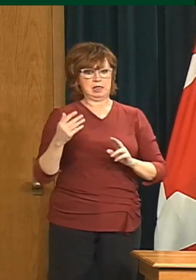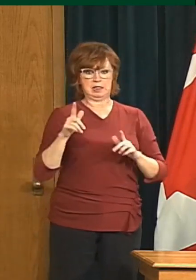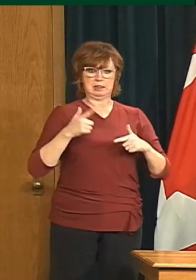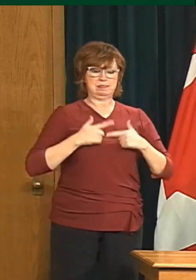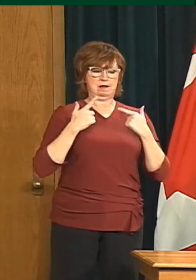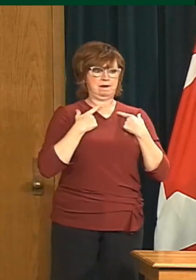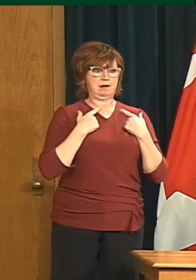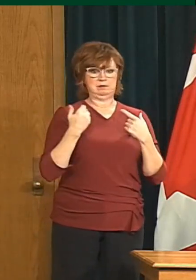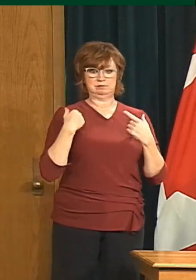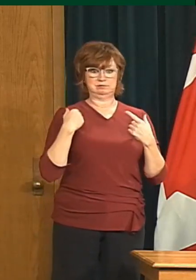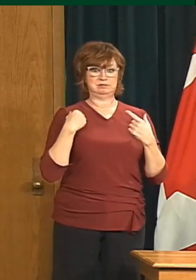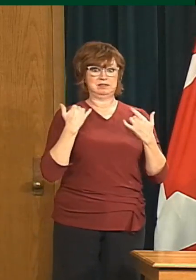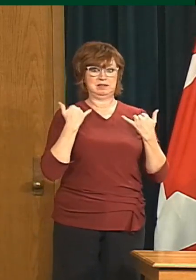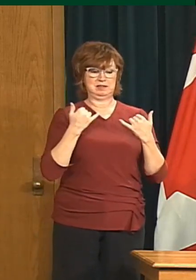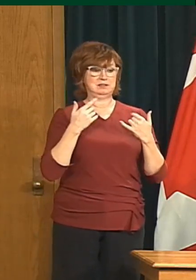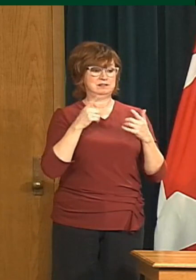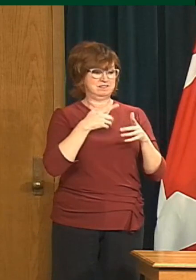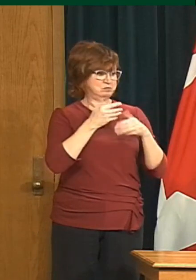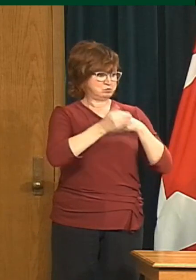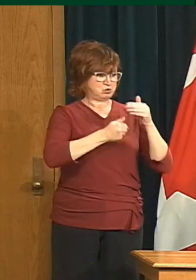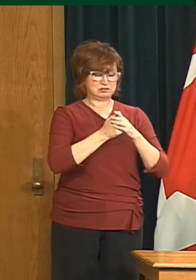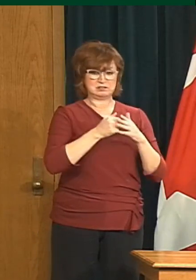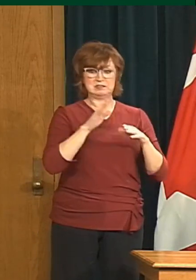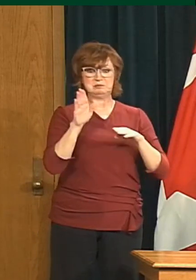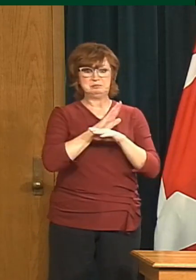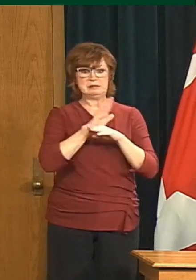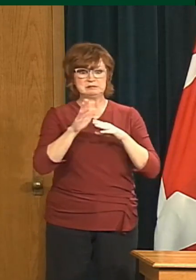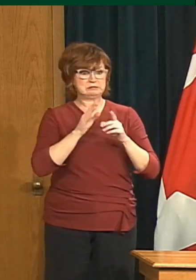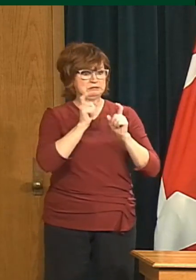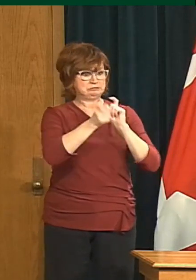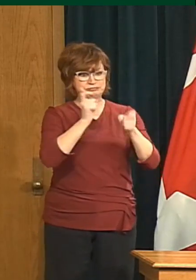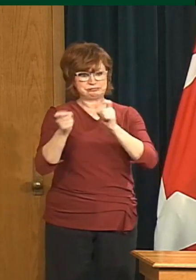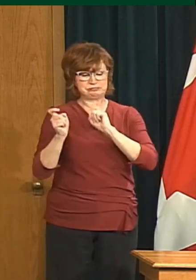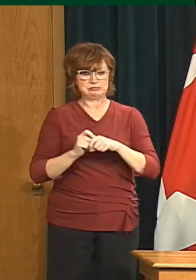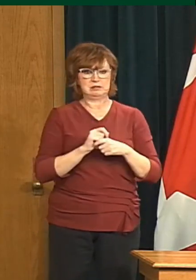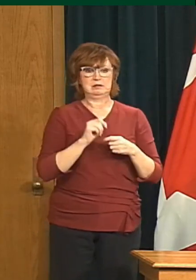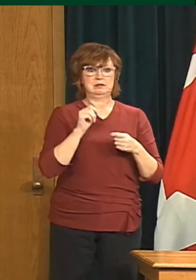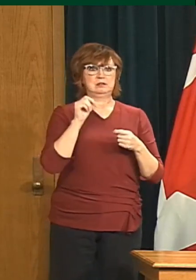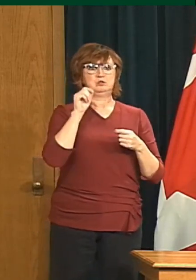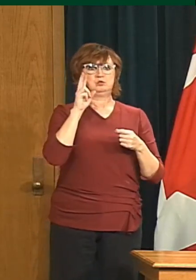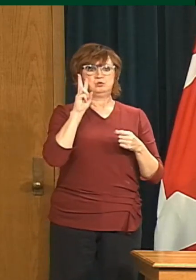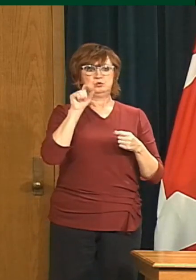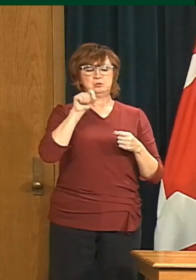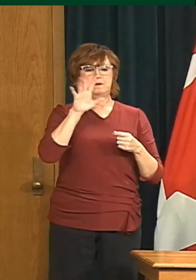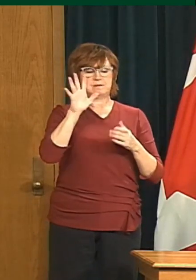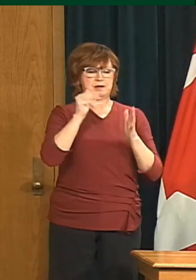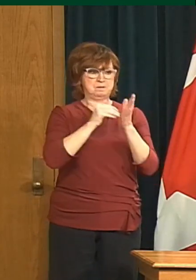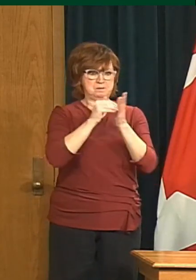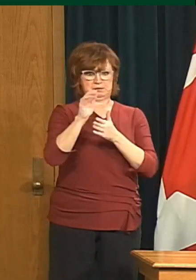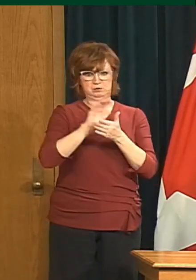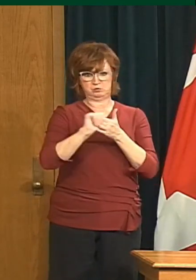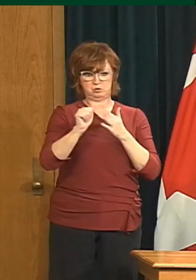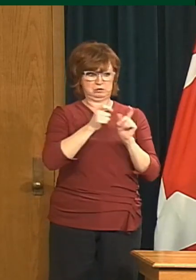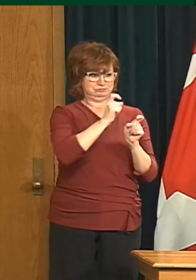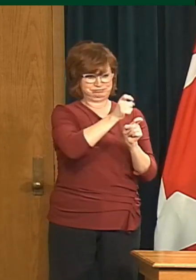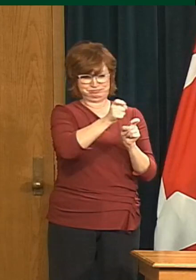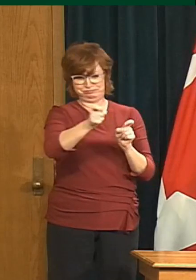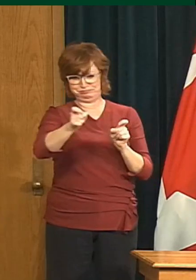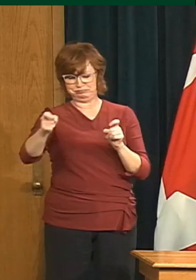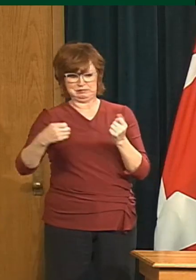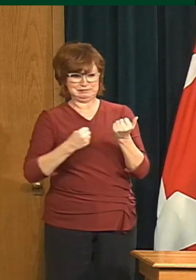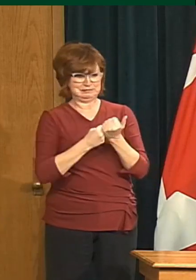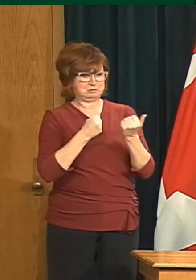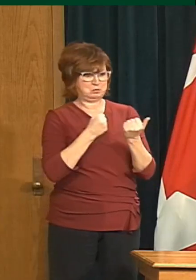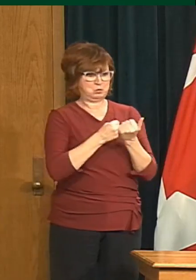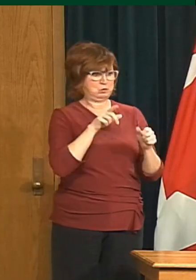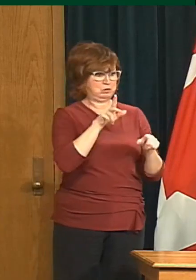have paid out nearly 2,000 of those, with payments totaling over $2.5 million, and that's just in 1